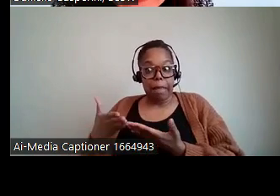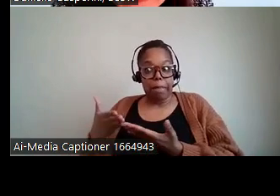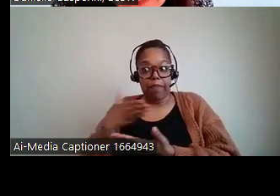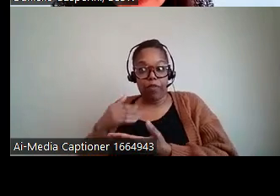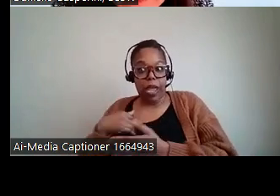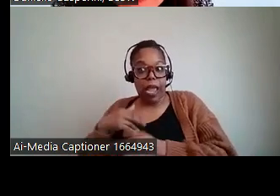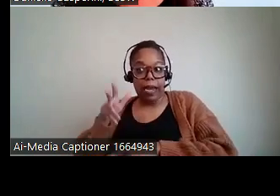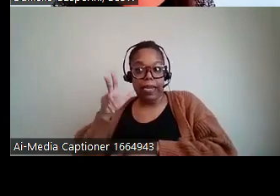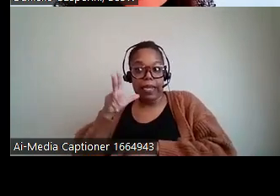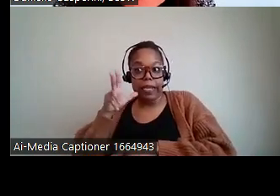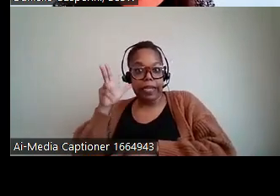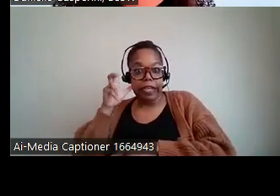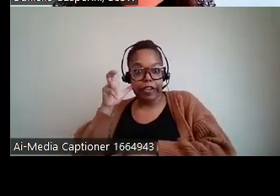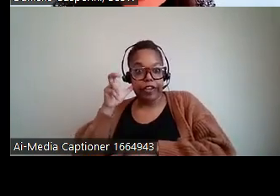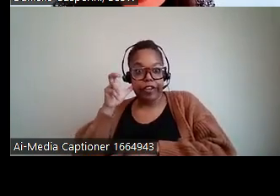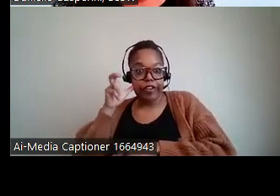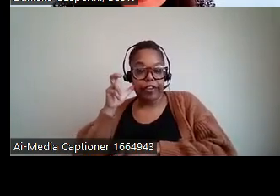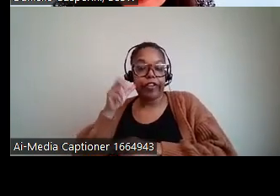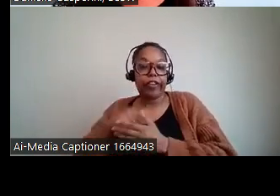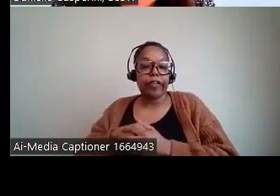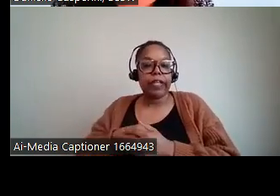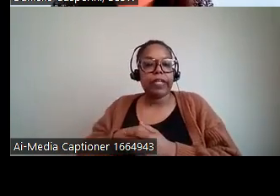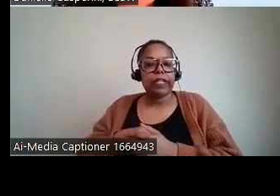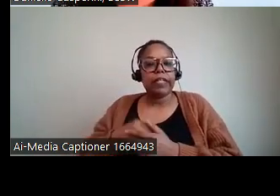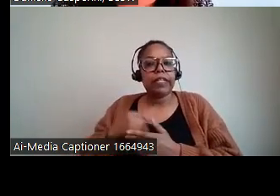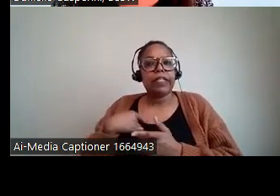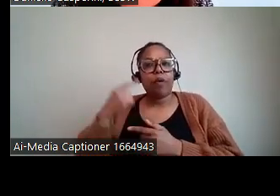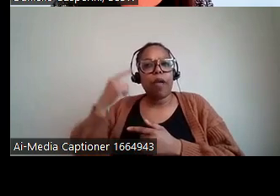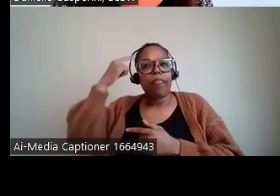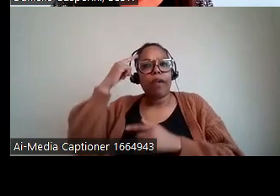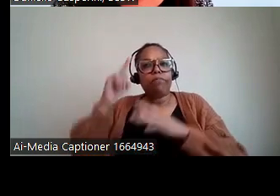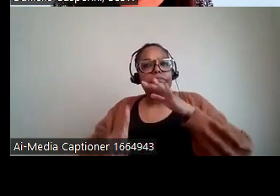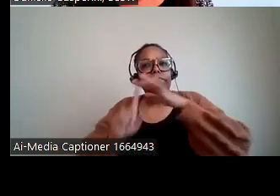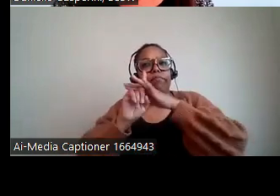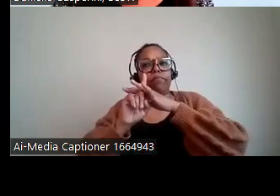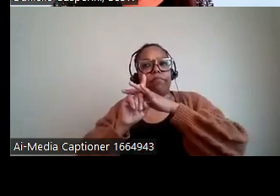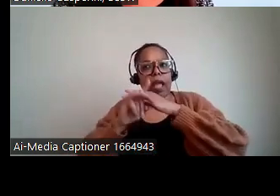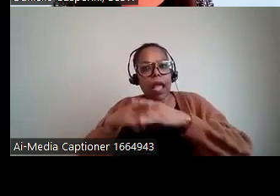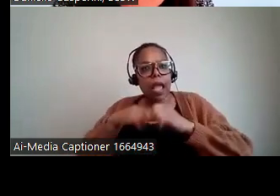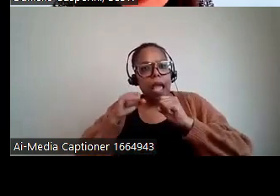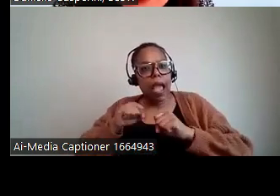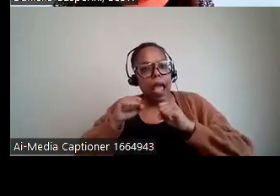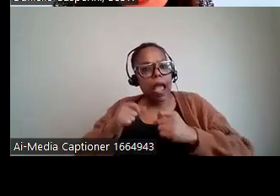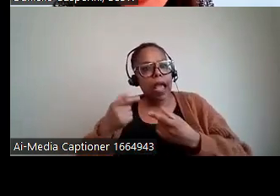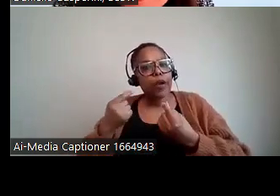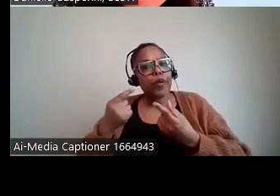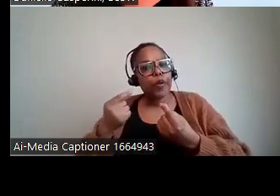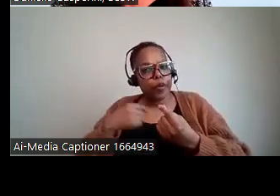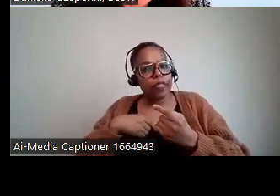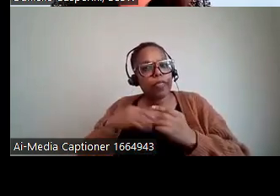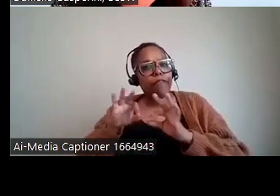And that kind of gave me this thought, I can do that with the families, that the caregivers that we see in